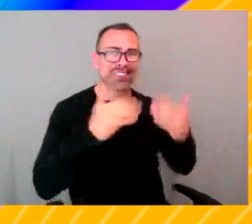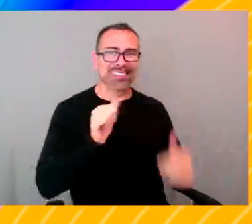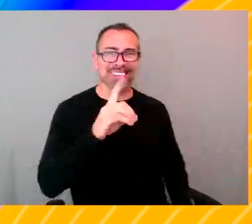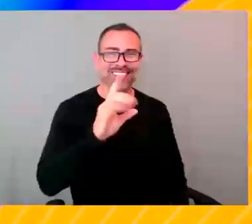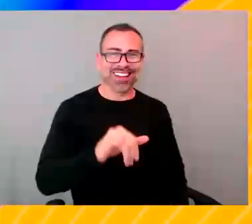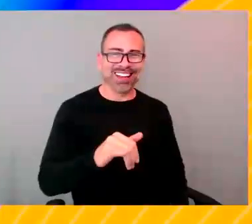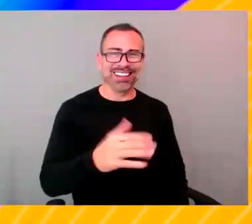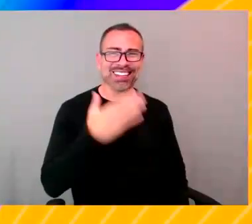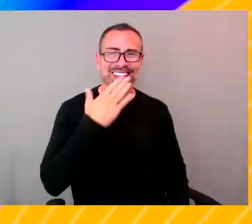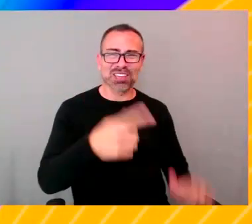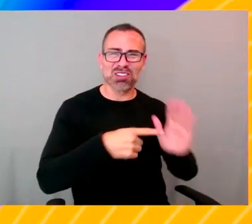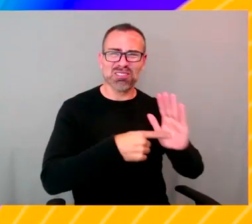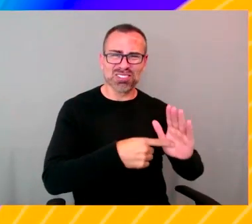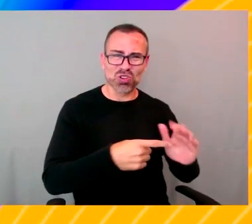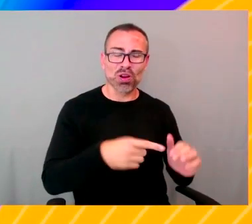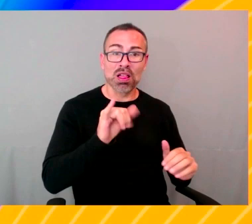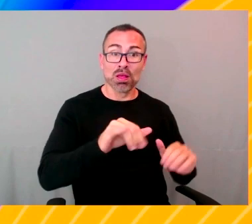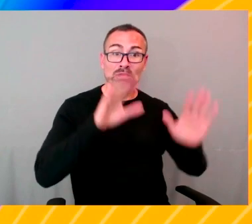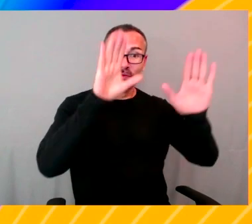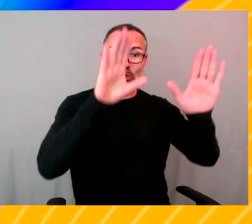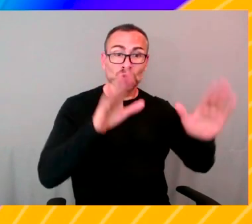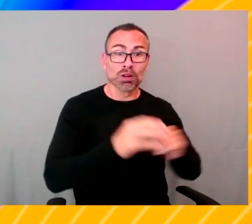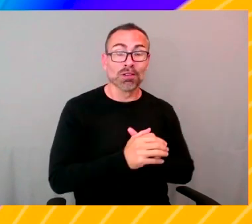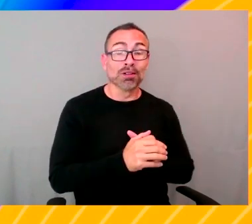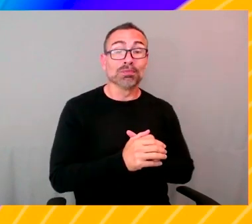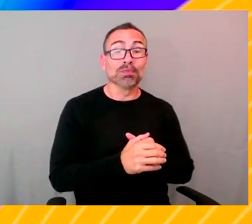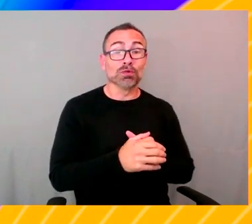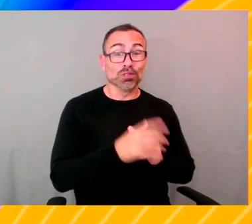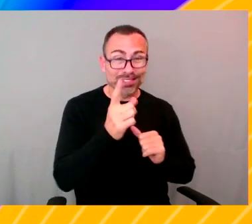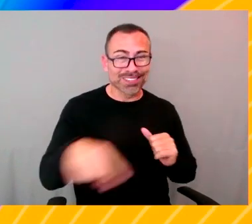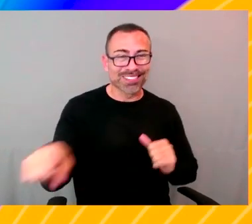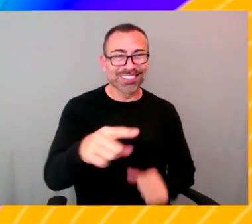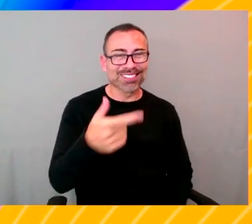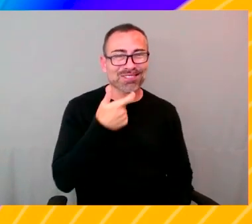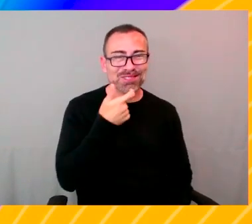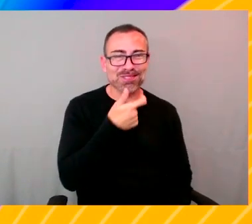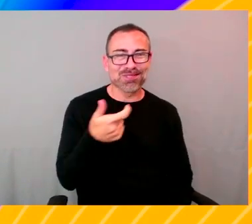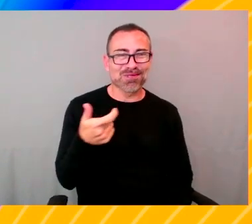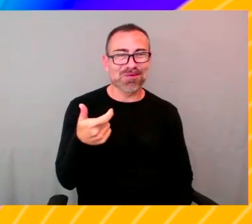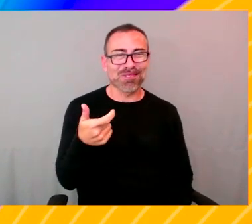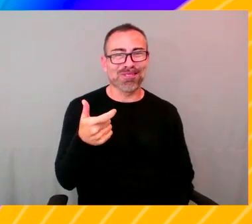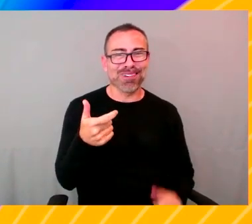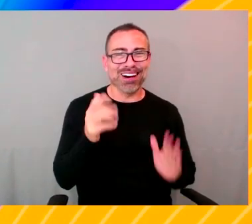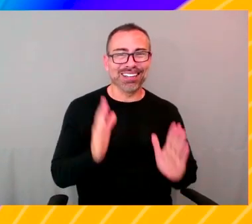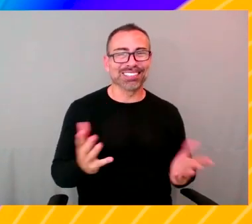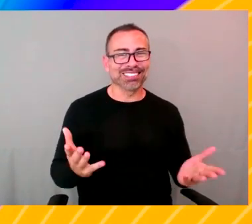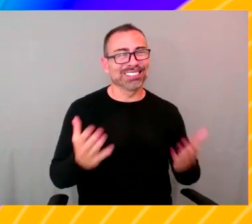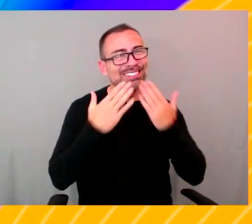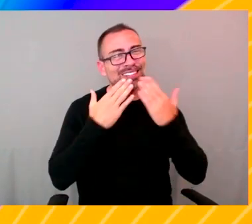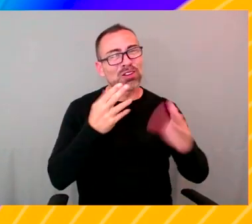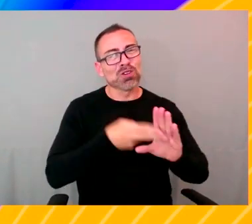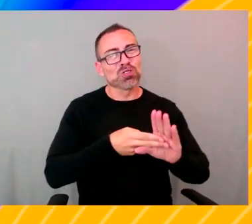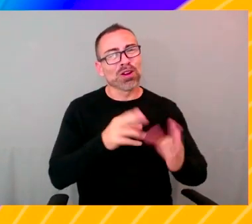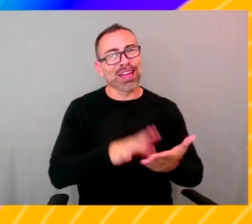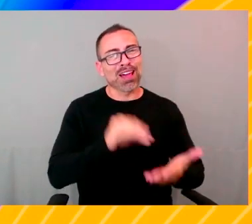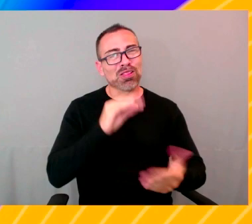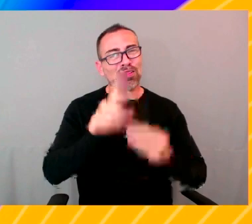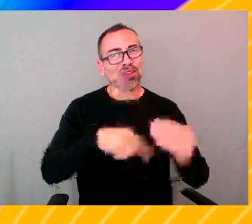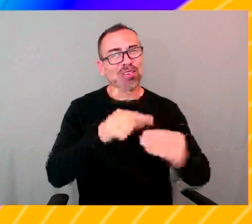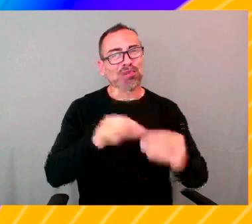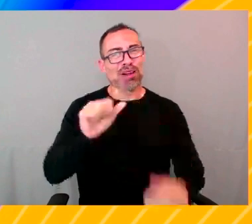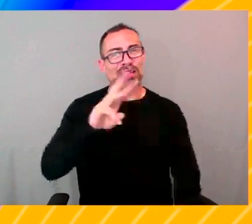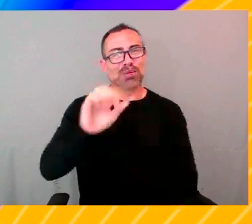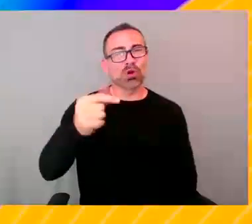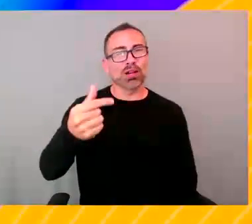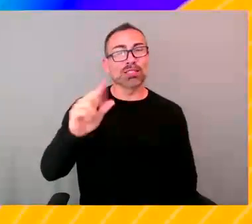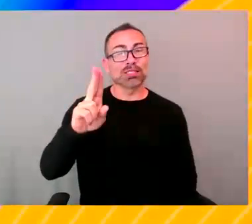wonderful. And to all our viewers, thank you for joining us and learning about AWS Glue Studio and DataBrew. And please make sure you